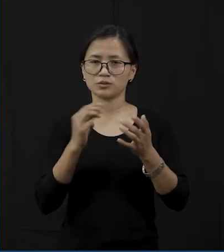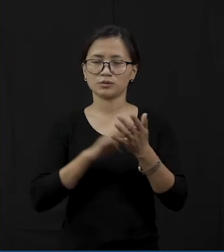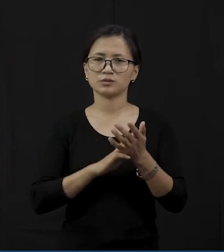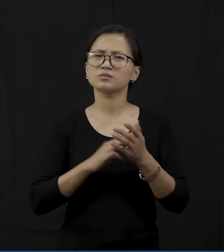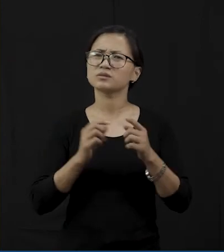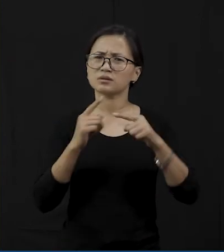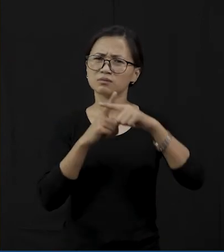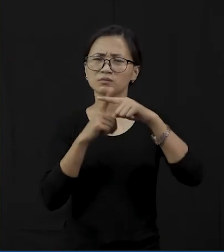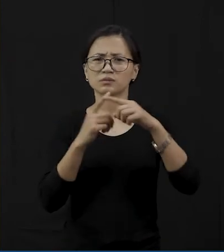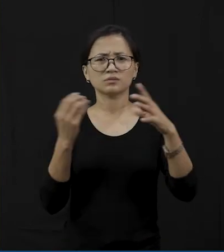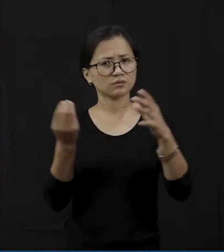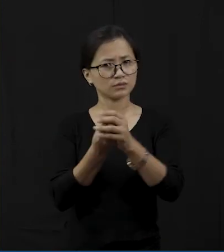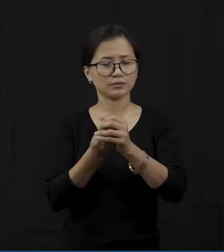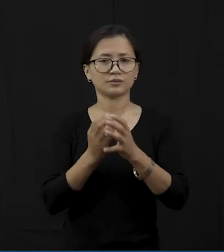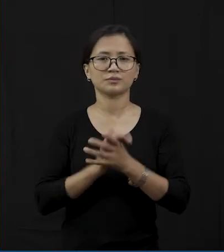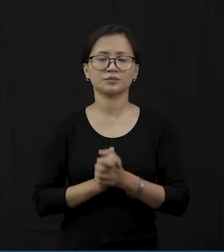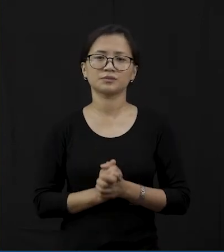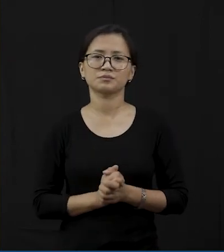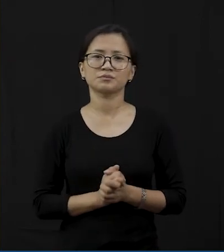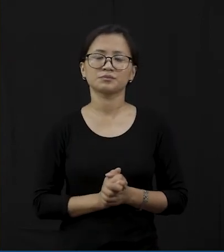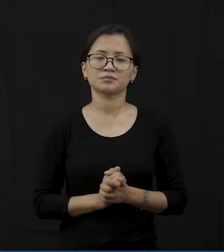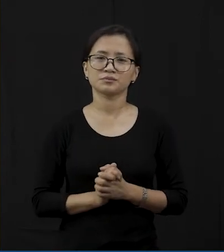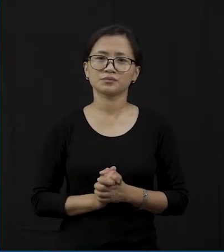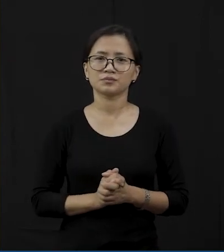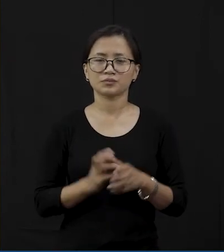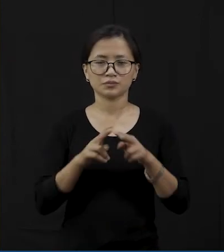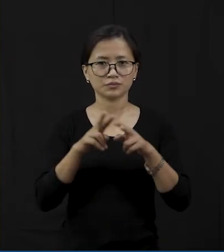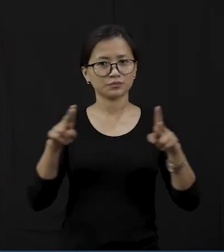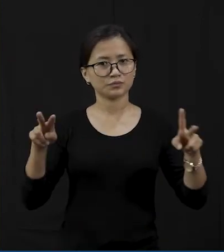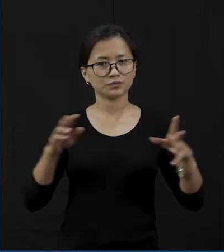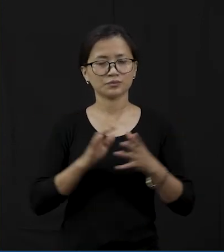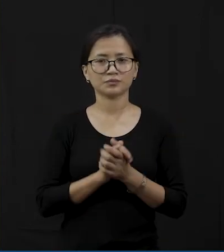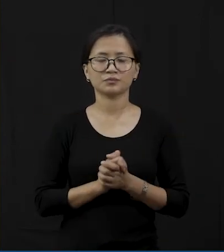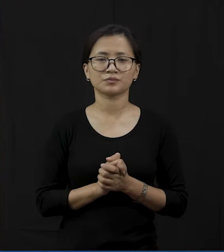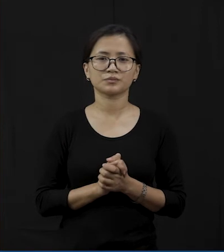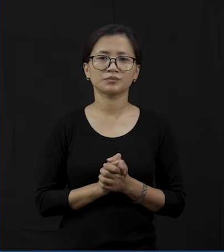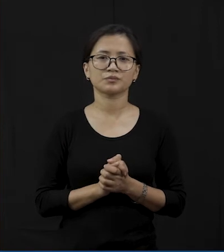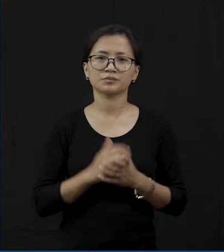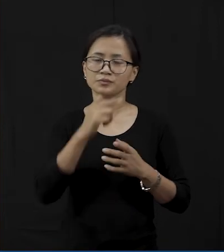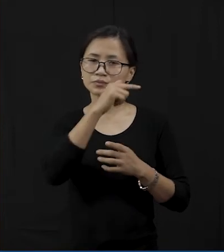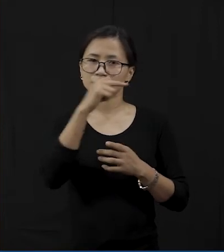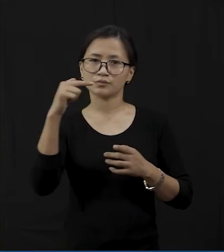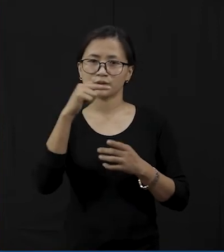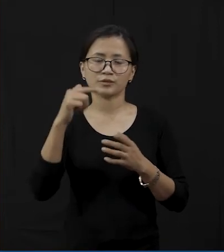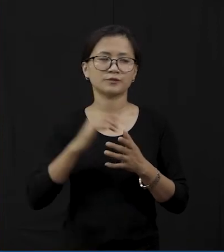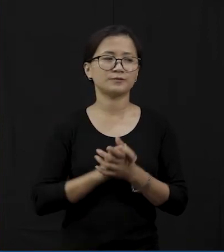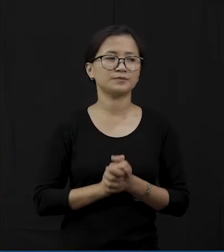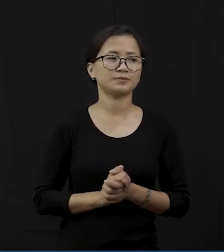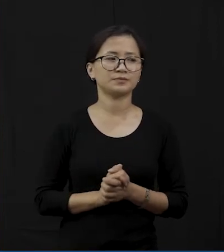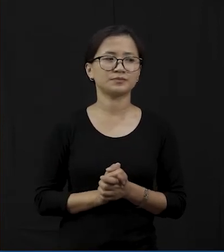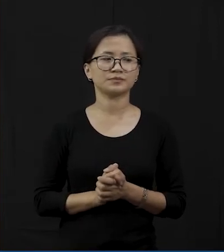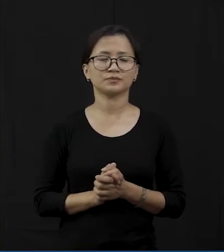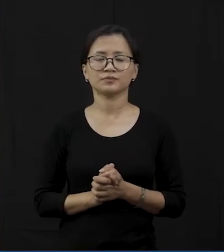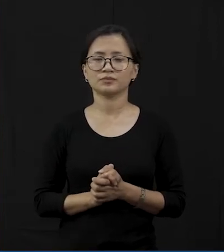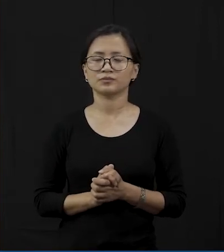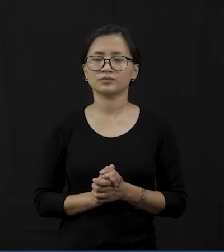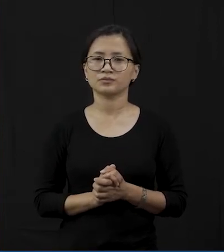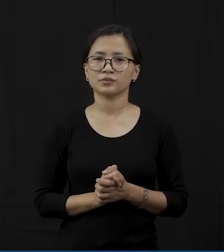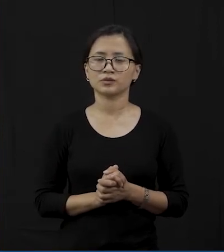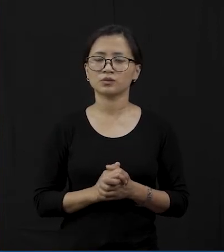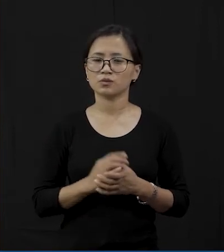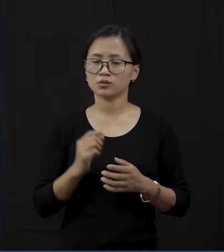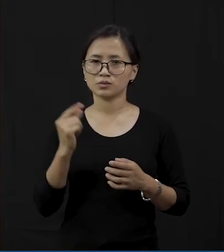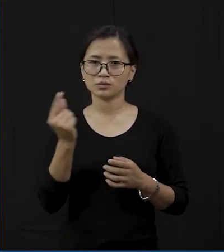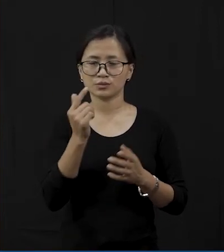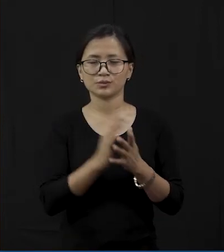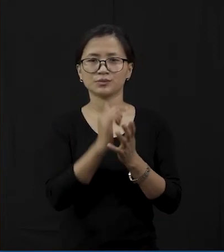addition. And when it comes to difference, difference means minus or you subtract